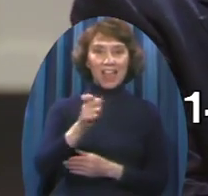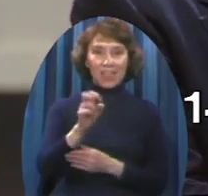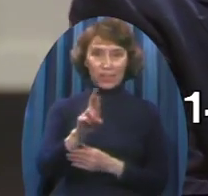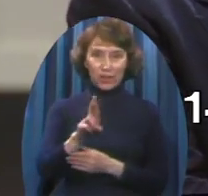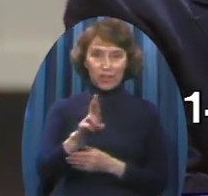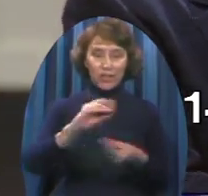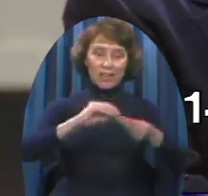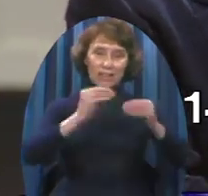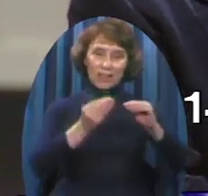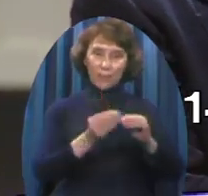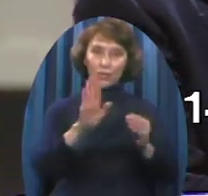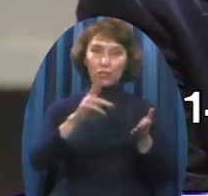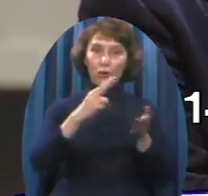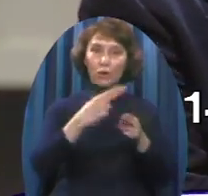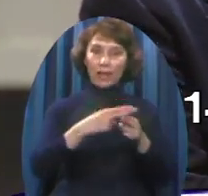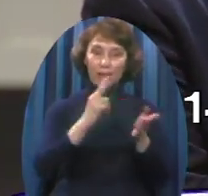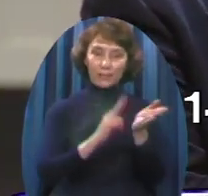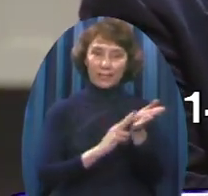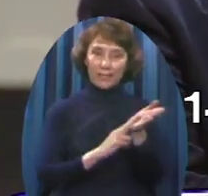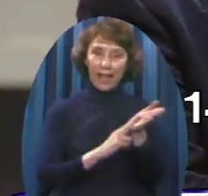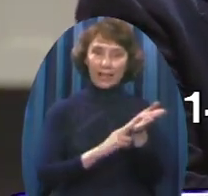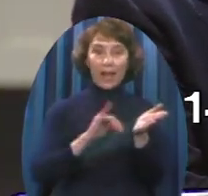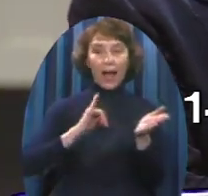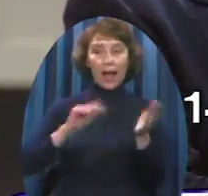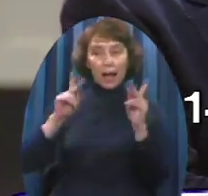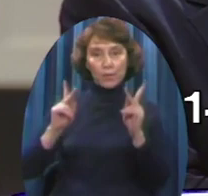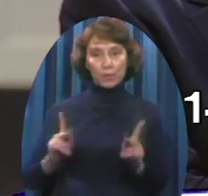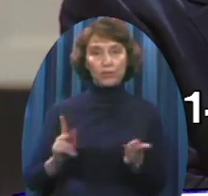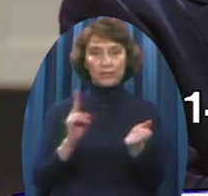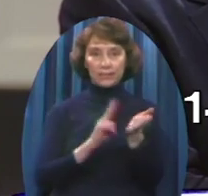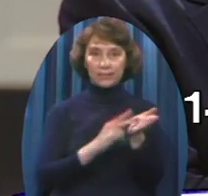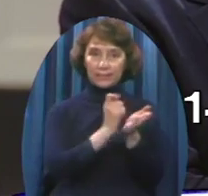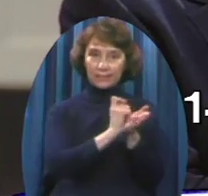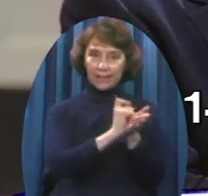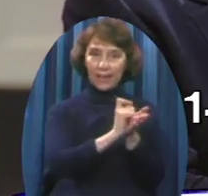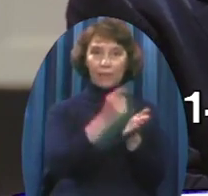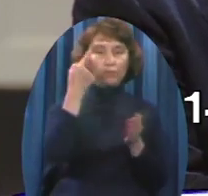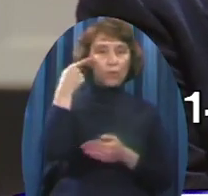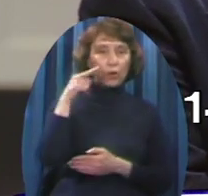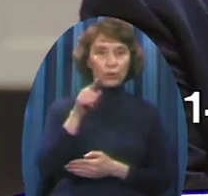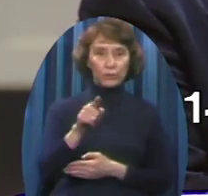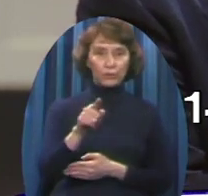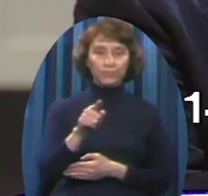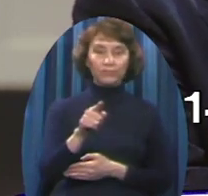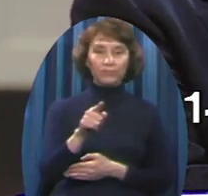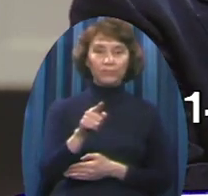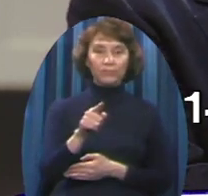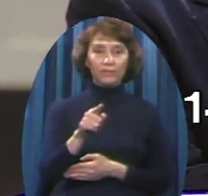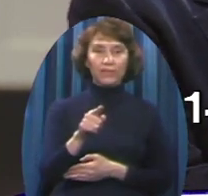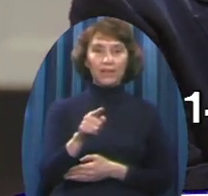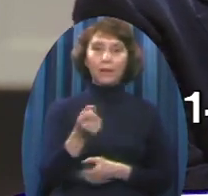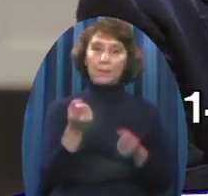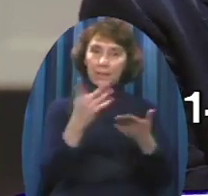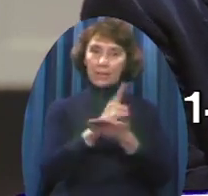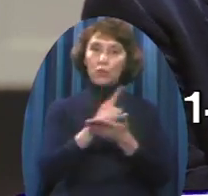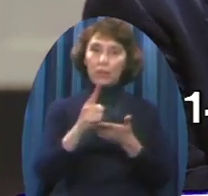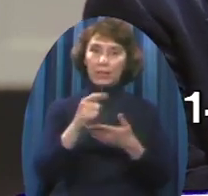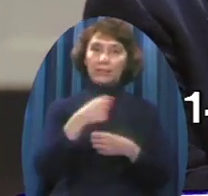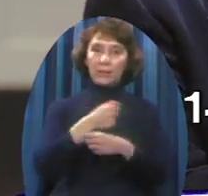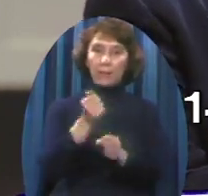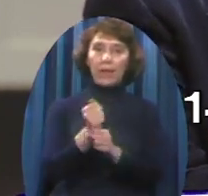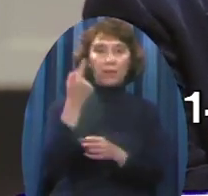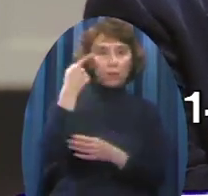name inscribed, and I'll be signing it to you, autographing it to you. It will be put on a slipcover. It'll take a number of weeks to have it made for